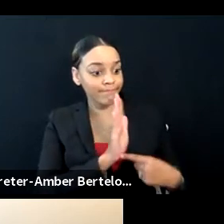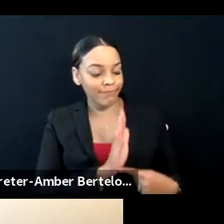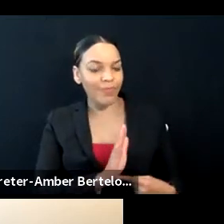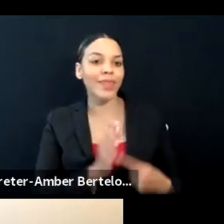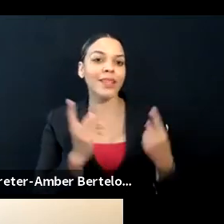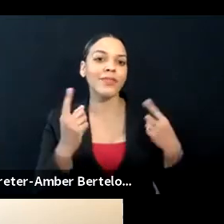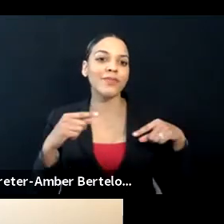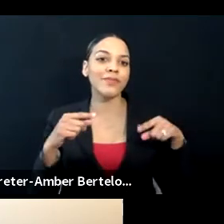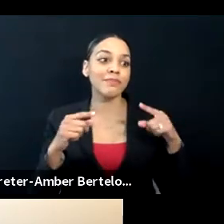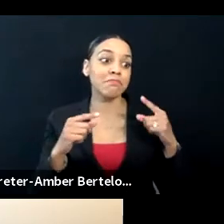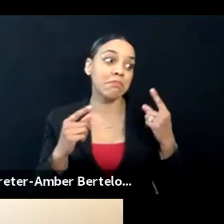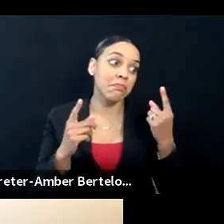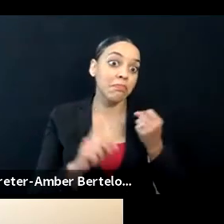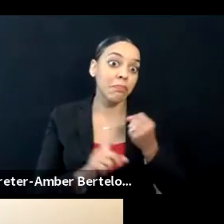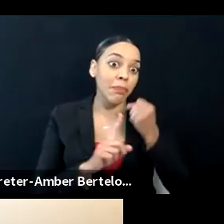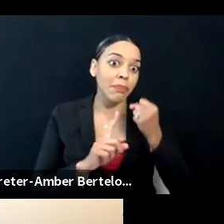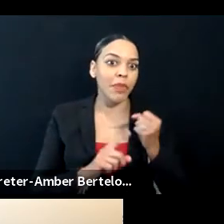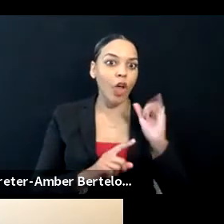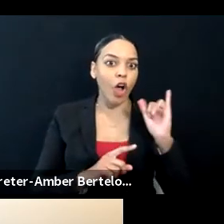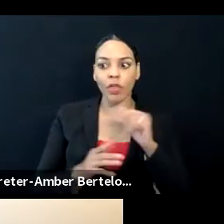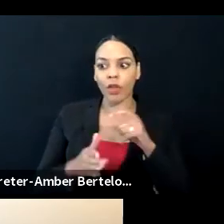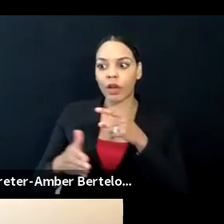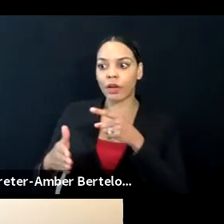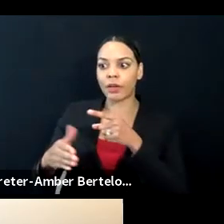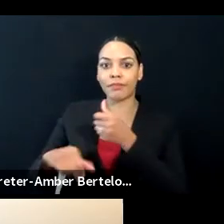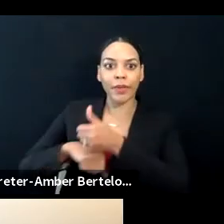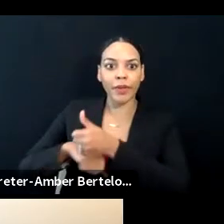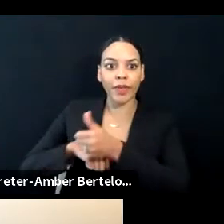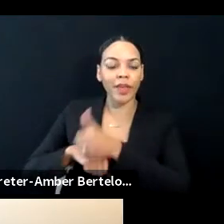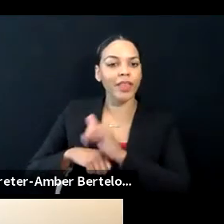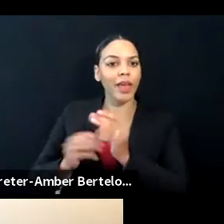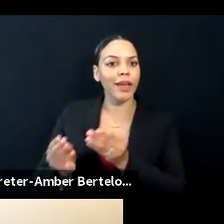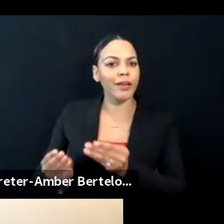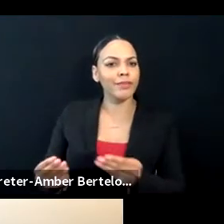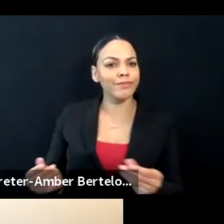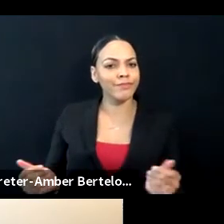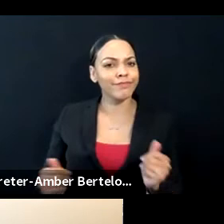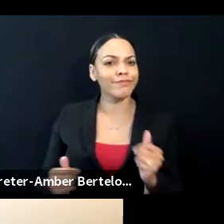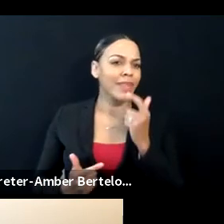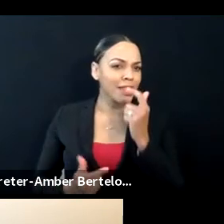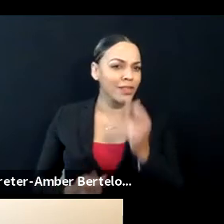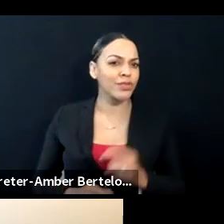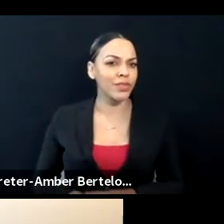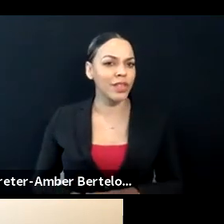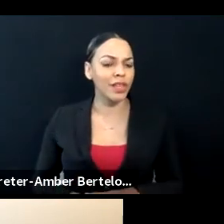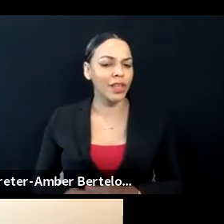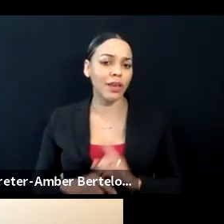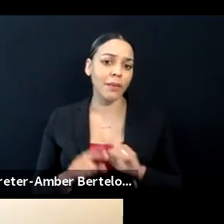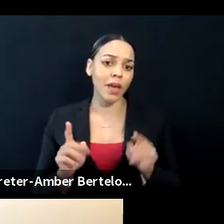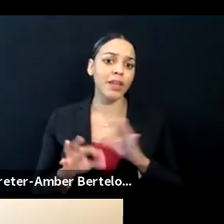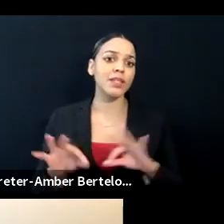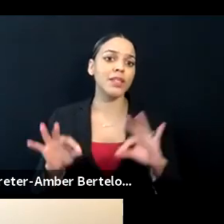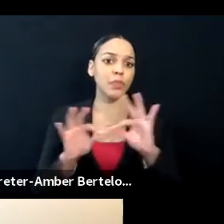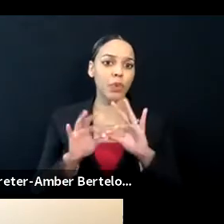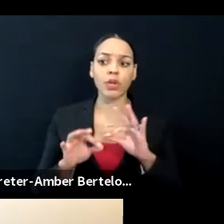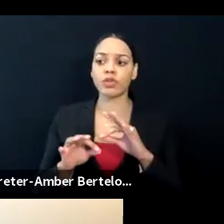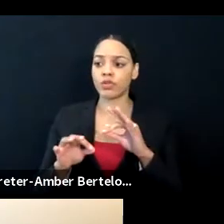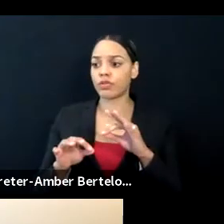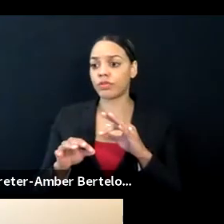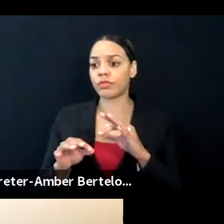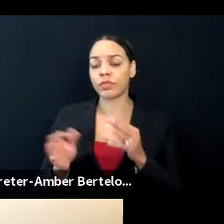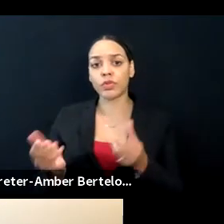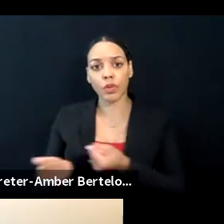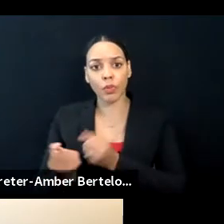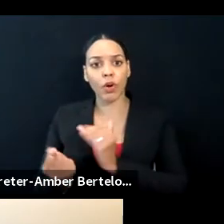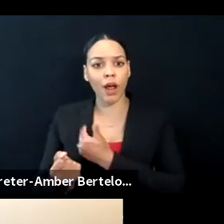interesting. But yeah, I mean, I think we have to equip our kids to be able to advocate for themselves, but also to